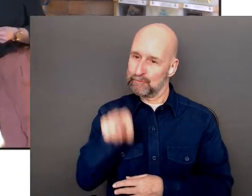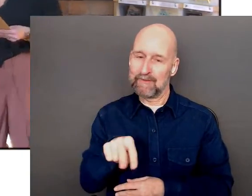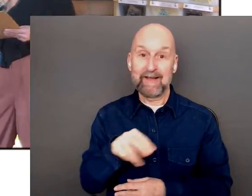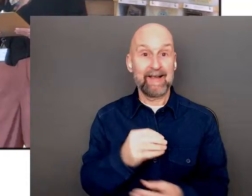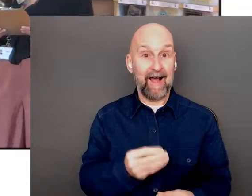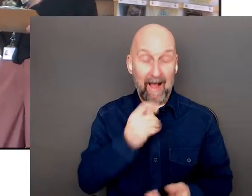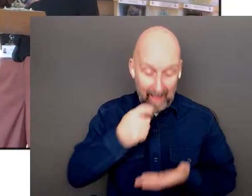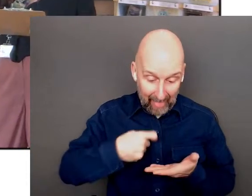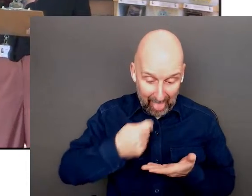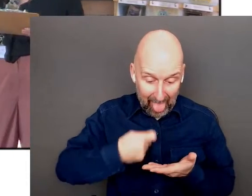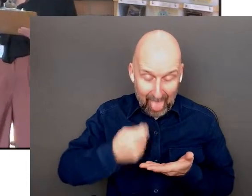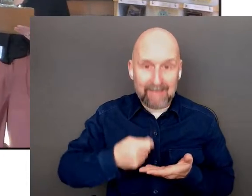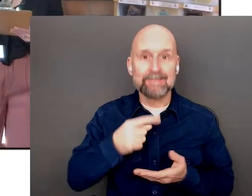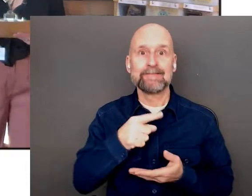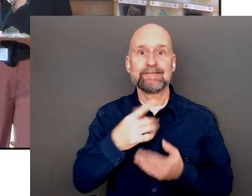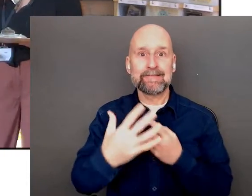laughing.